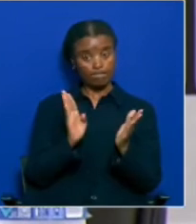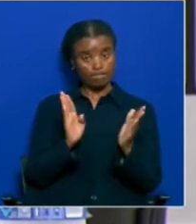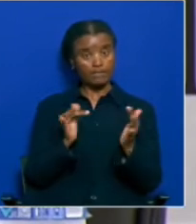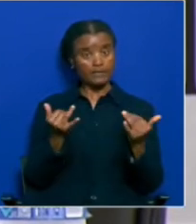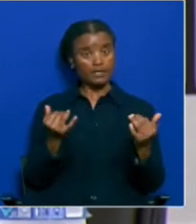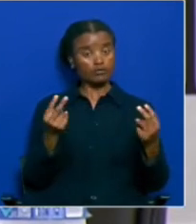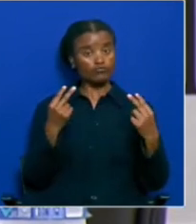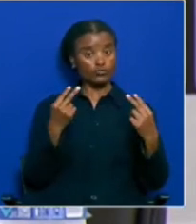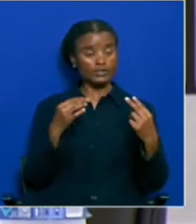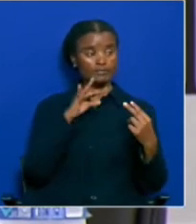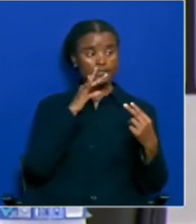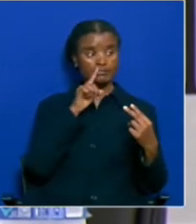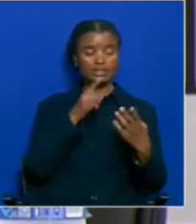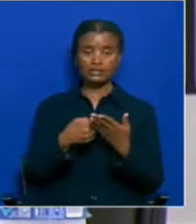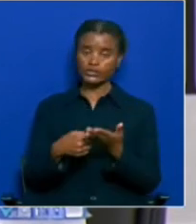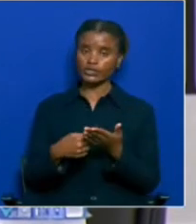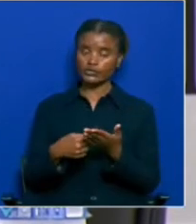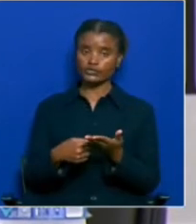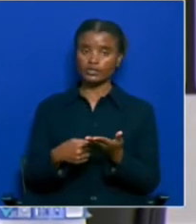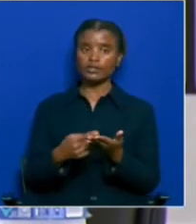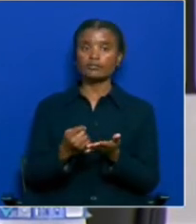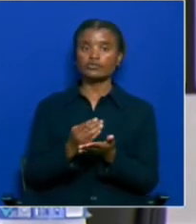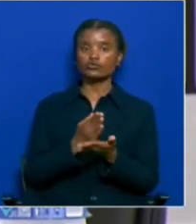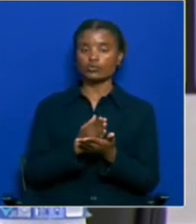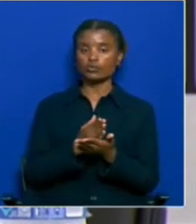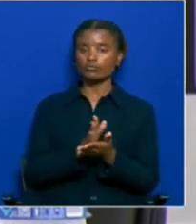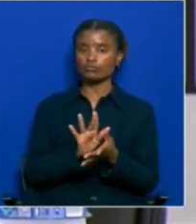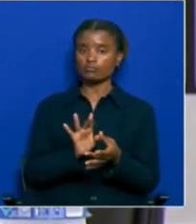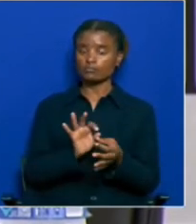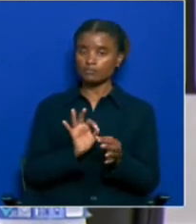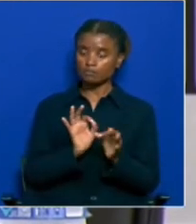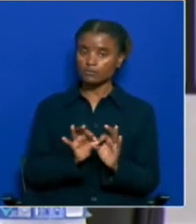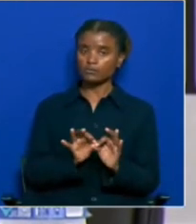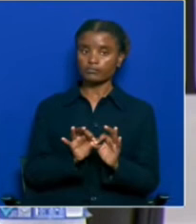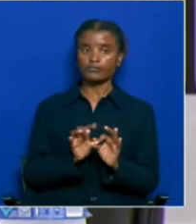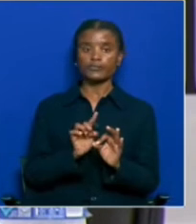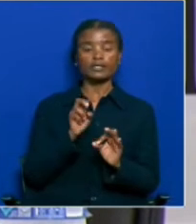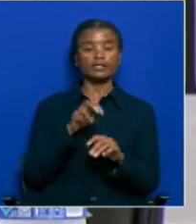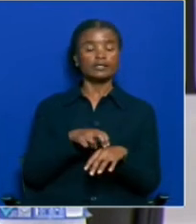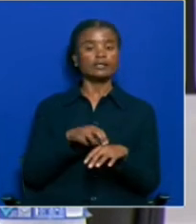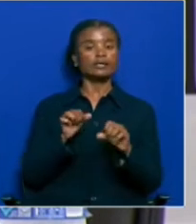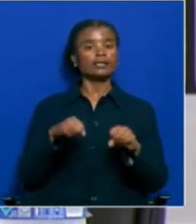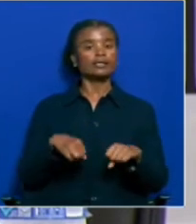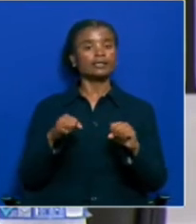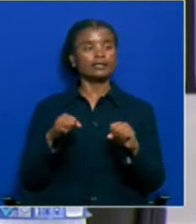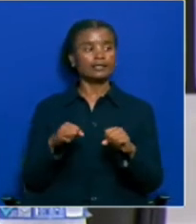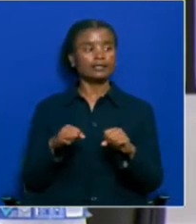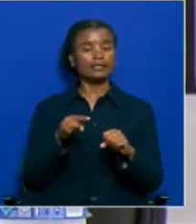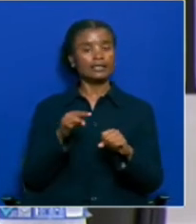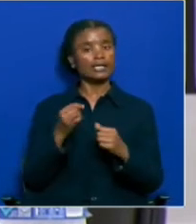and make sure that we stick on that. We need to agree that there's that limits and